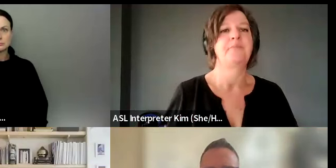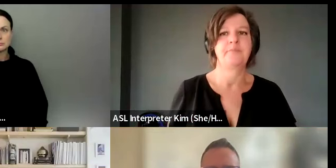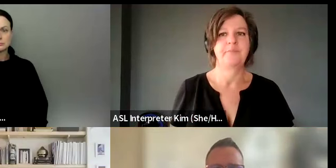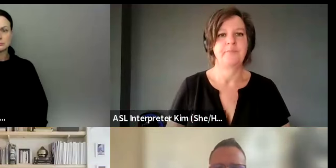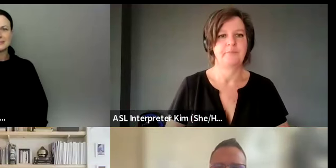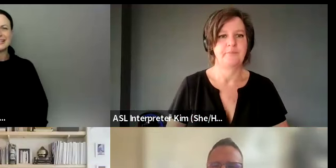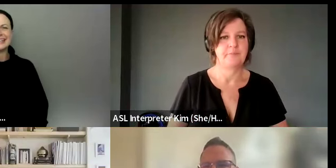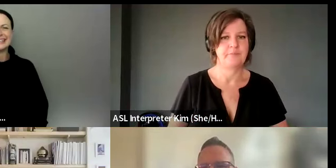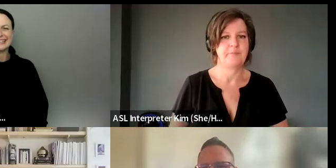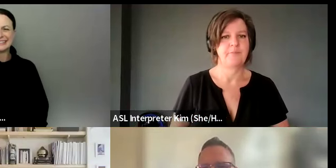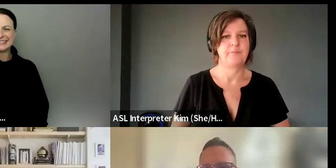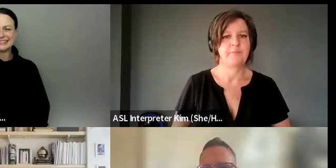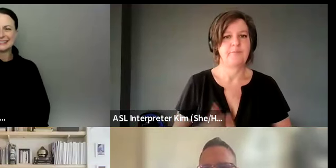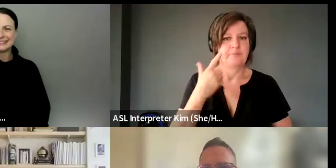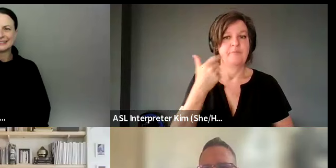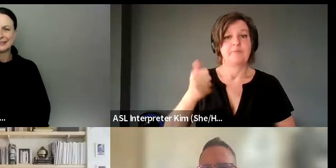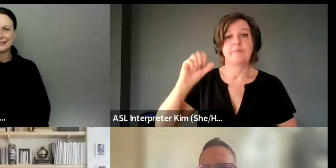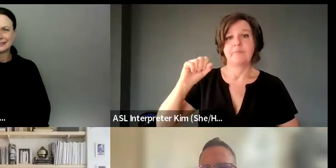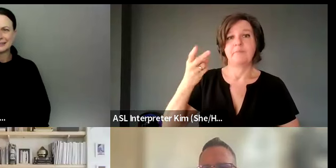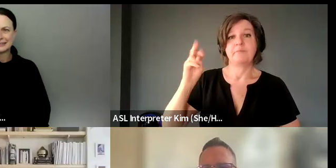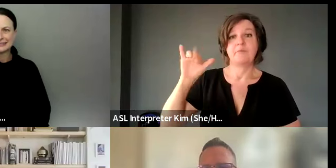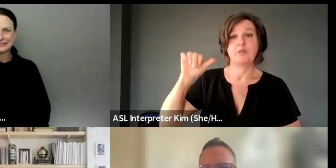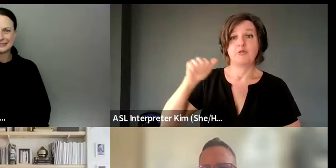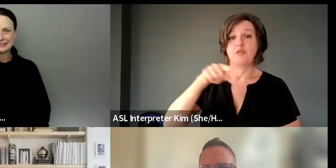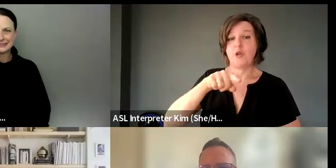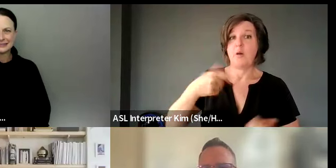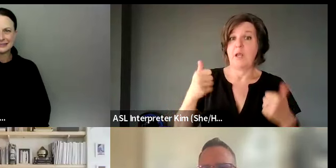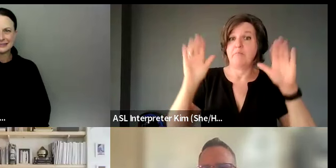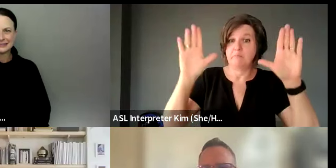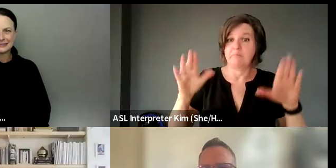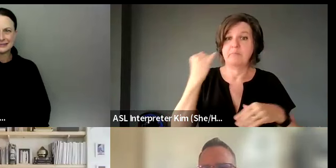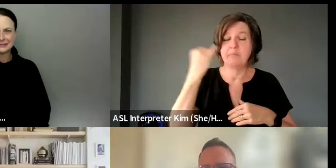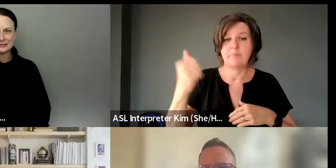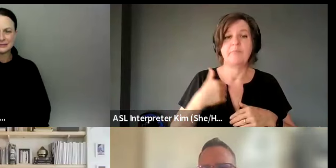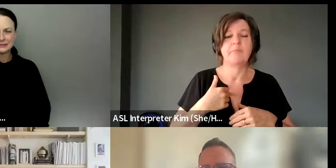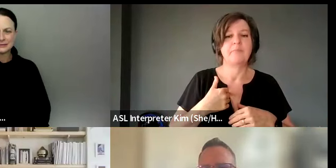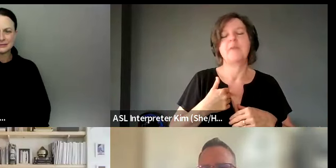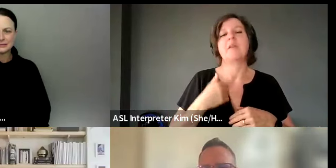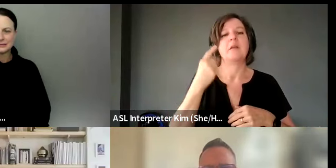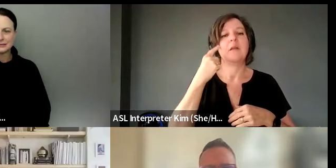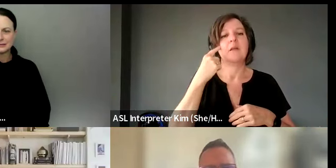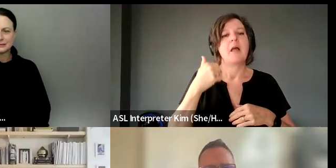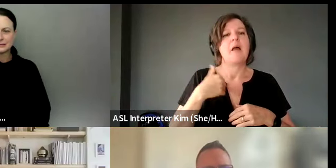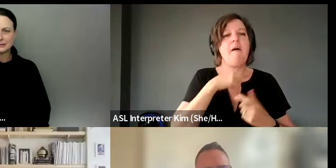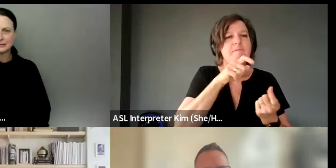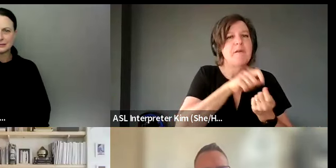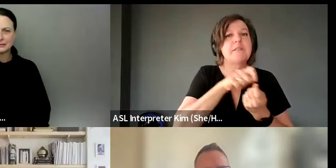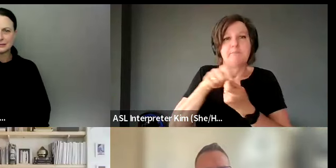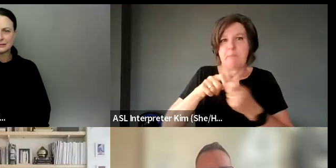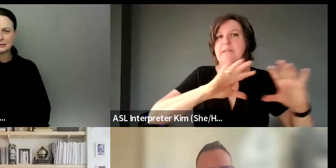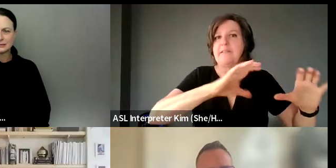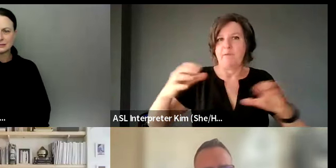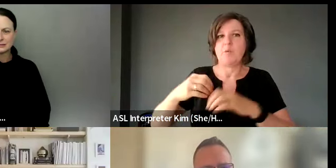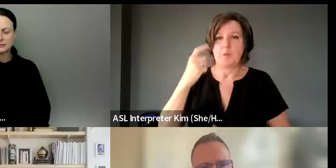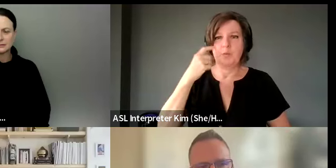Yes, I think Saria, that's a very beautiful idea. And I think I do have some specific groups in mind that we